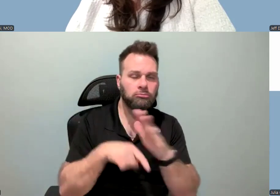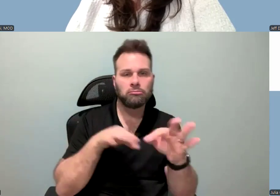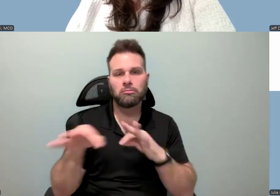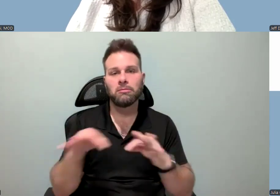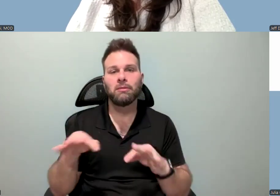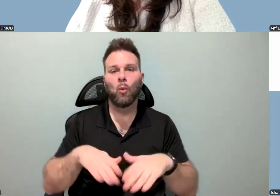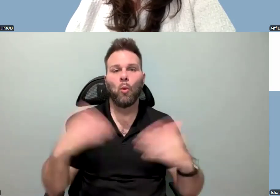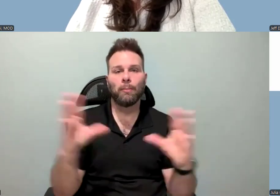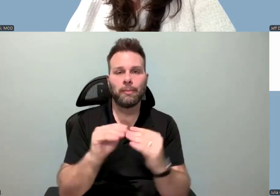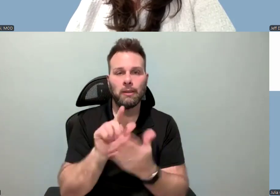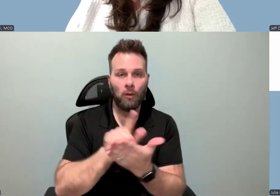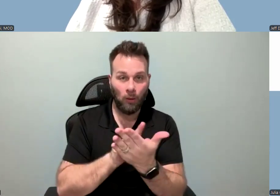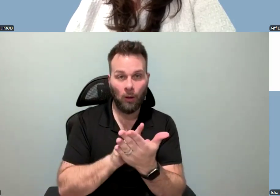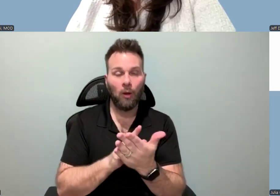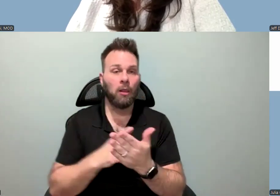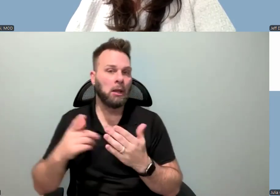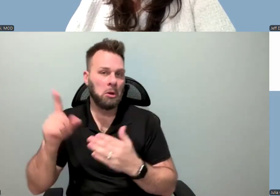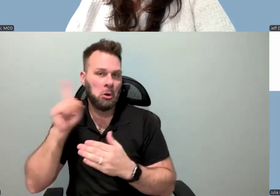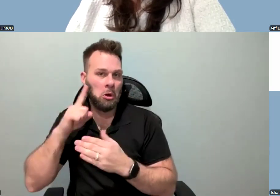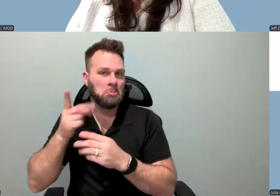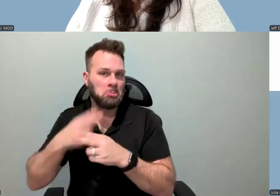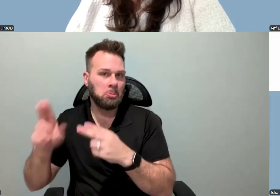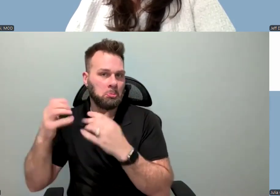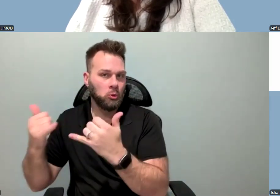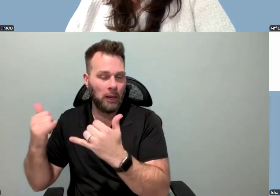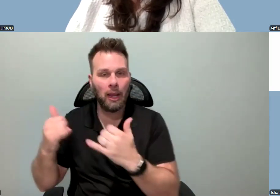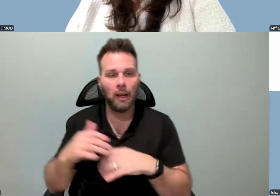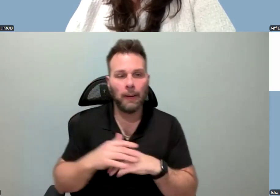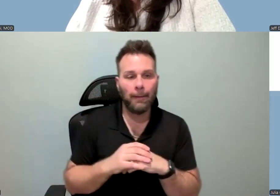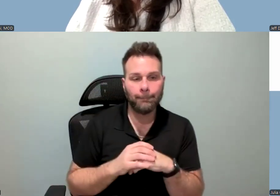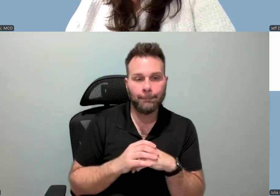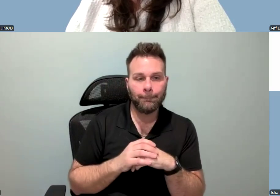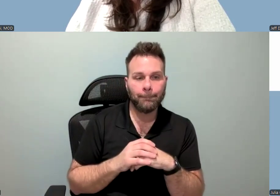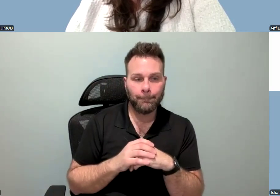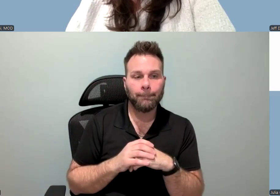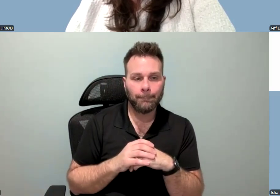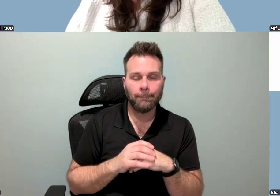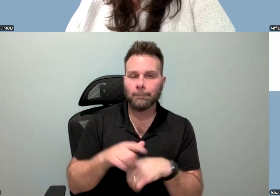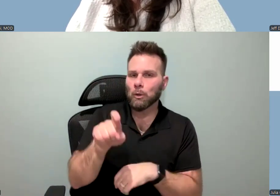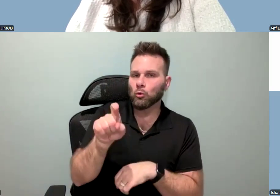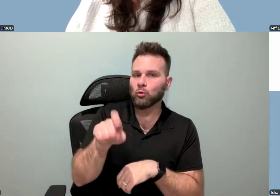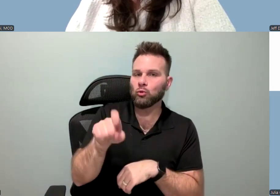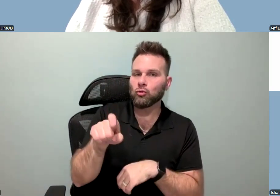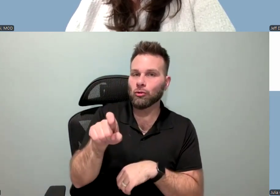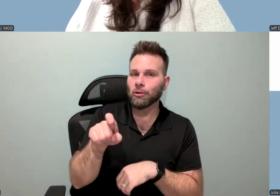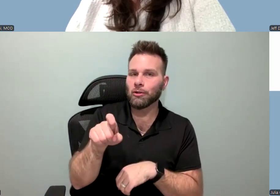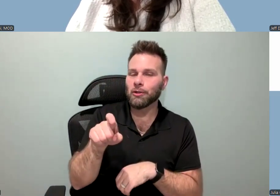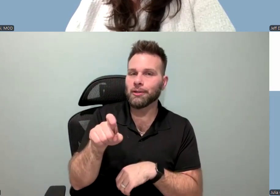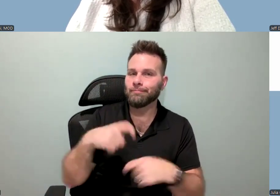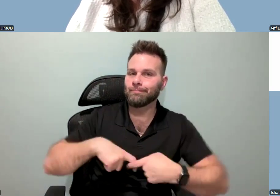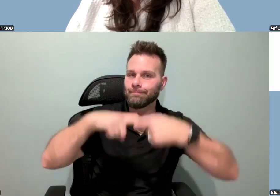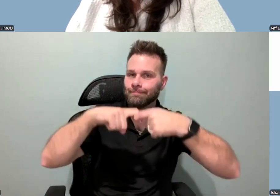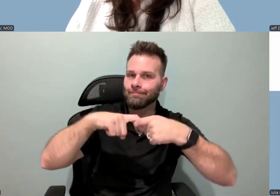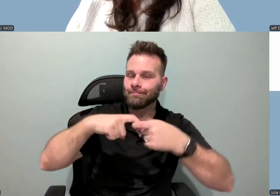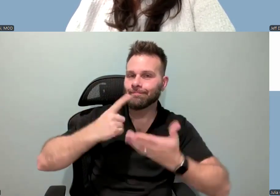that we can hear today. But in general, yes, you should reserve discussion of those